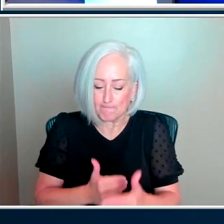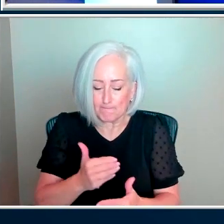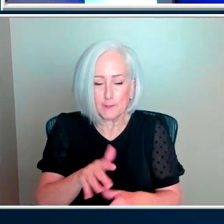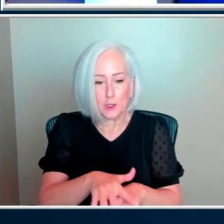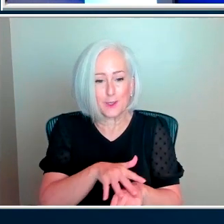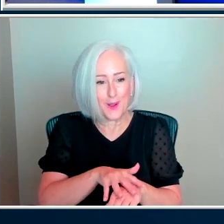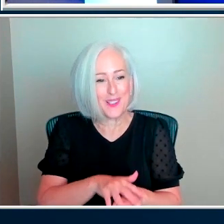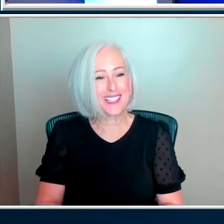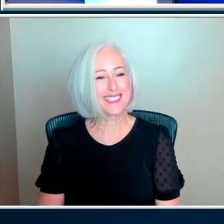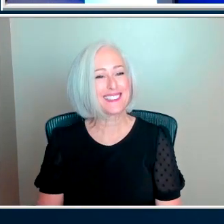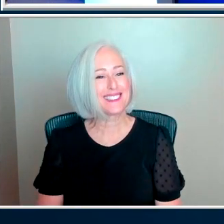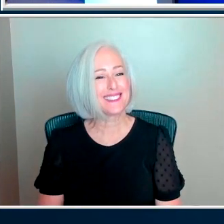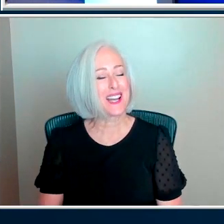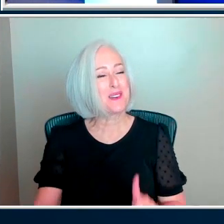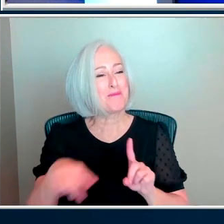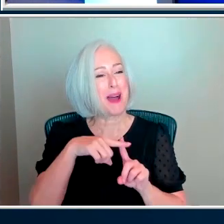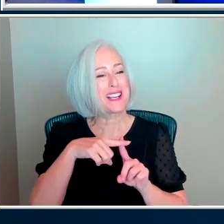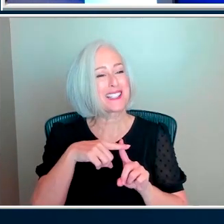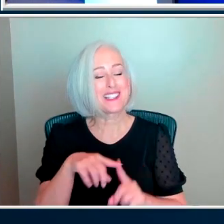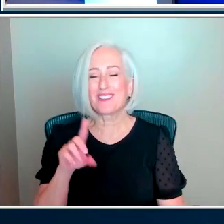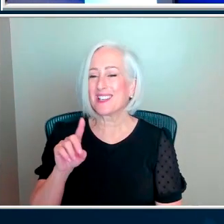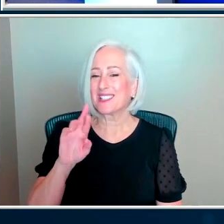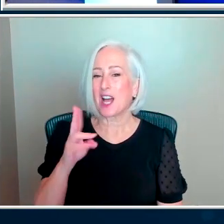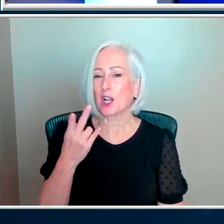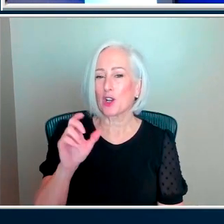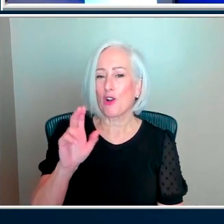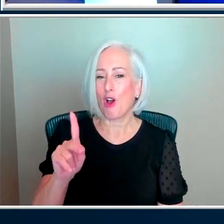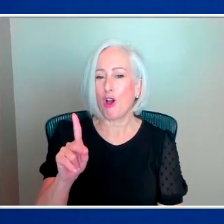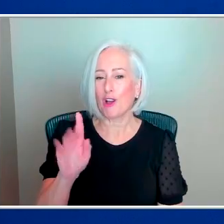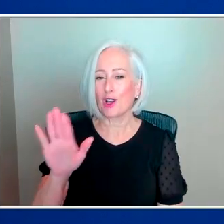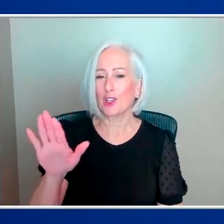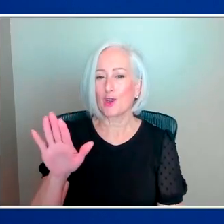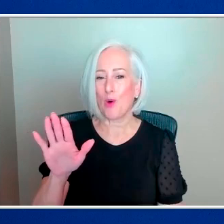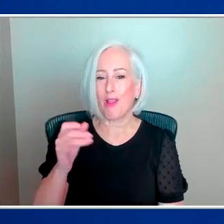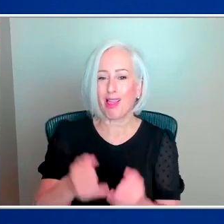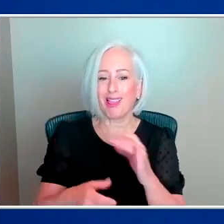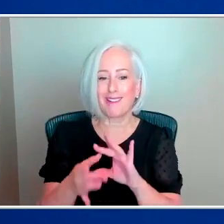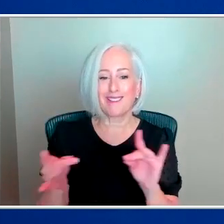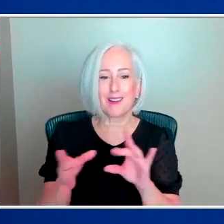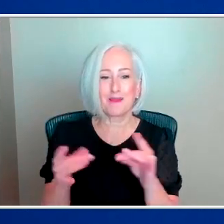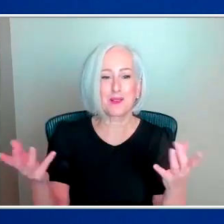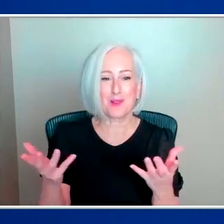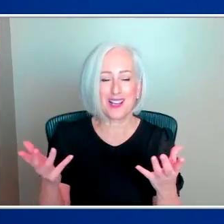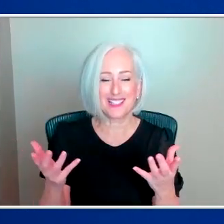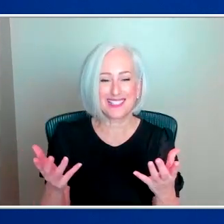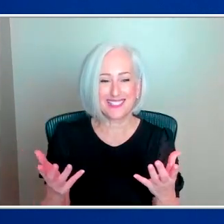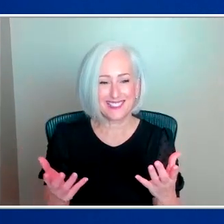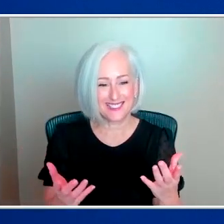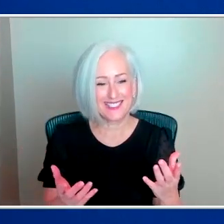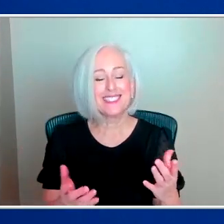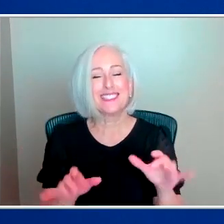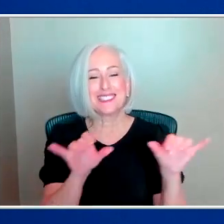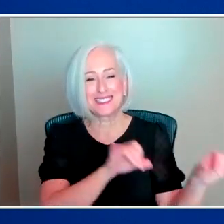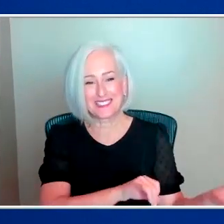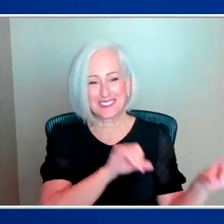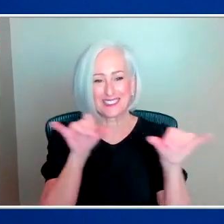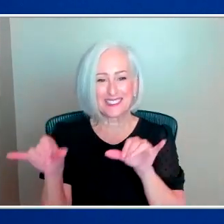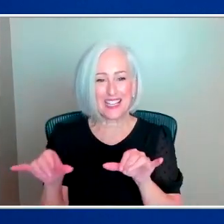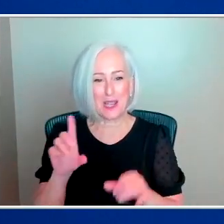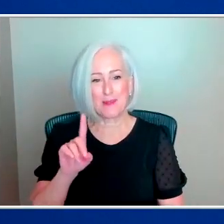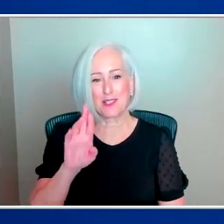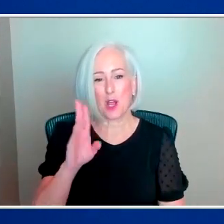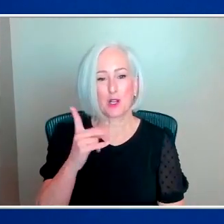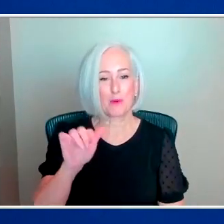positive note. Dr. Hawkinson, today's takeaway from you. Yeah, I would just say, echo what Dr. Barkman says. Do your part